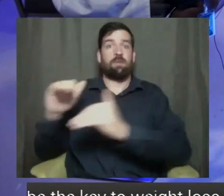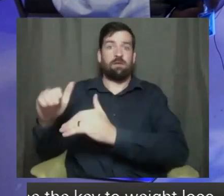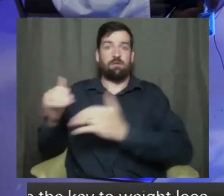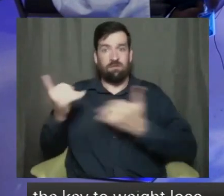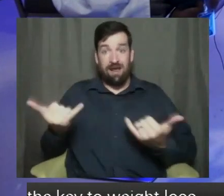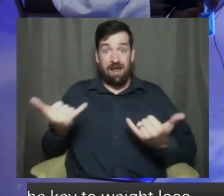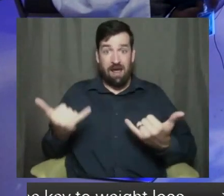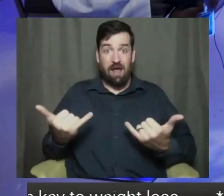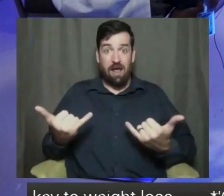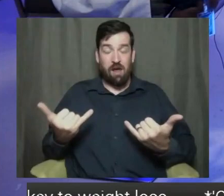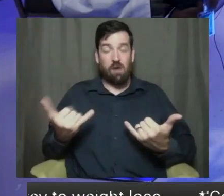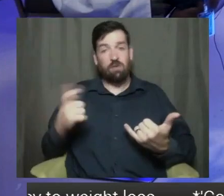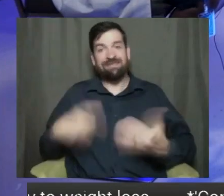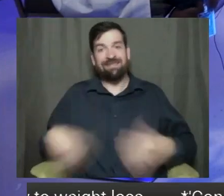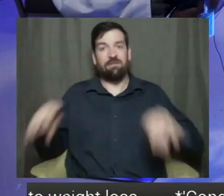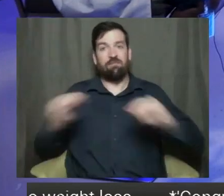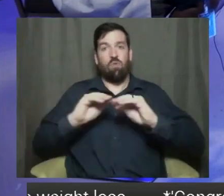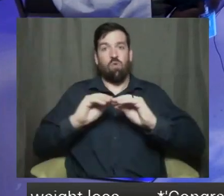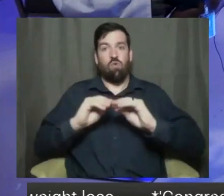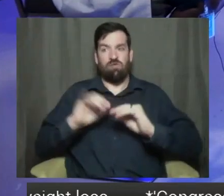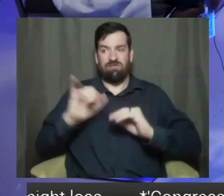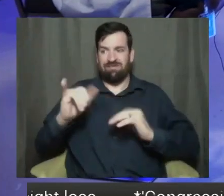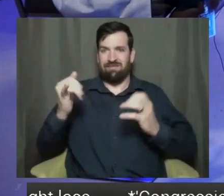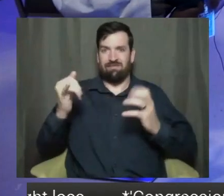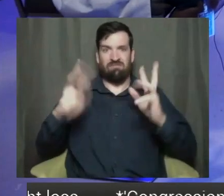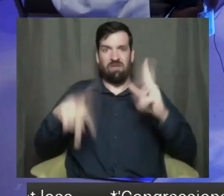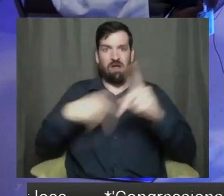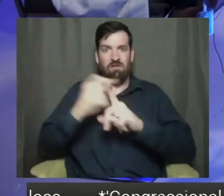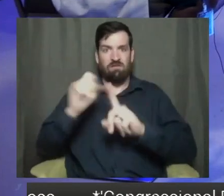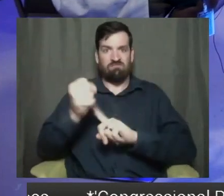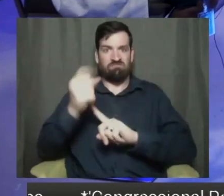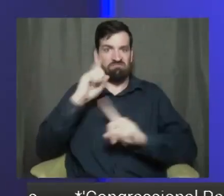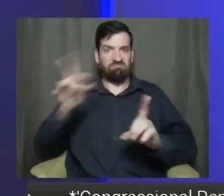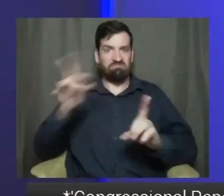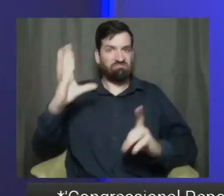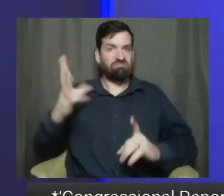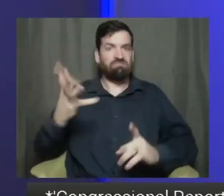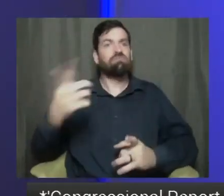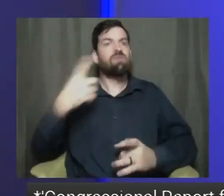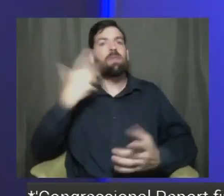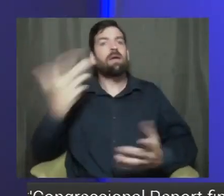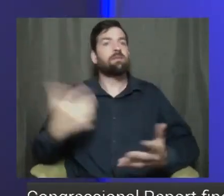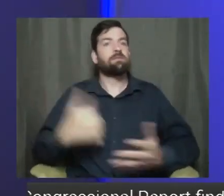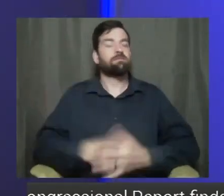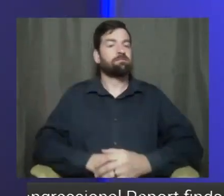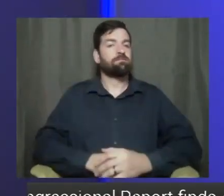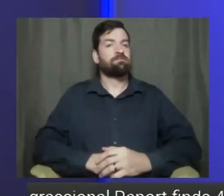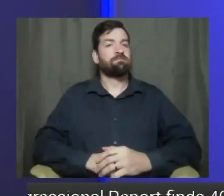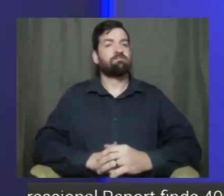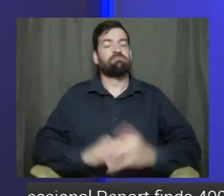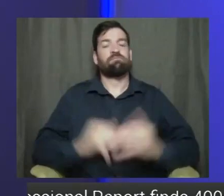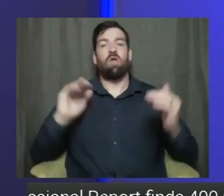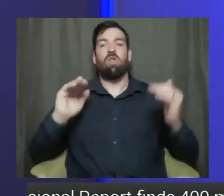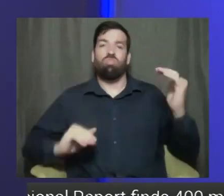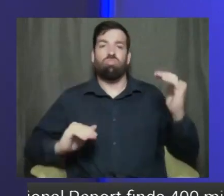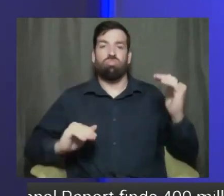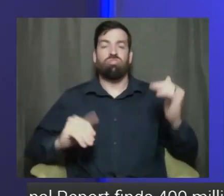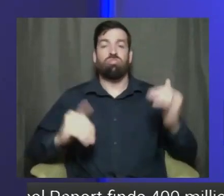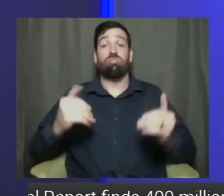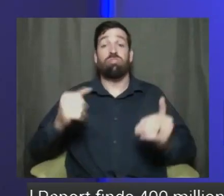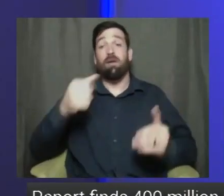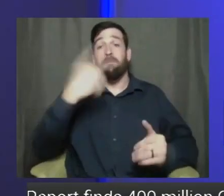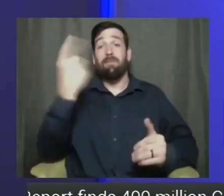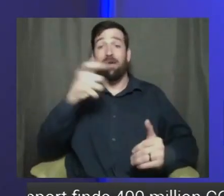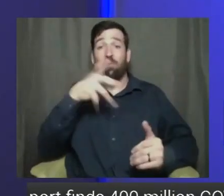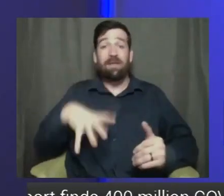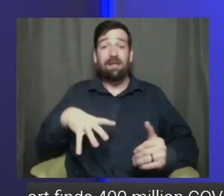ever when you have a crisis like this. What is your insight and your thoughts? So there are disparities in breastfeeding. Black women are less likely to